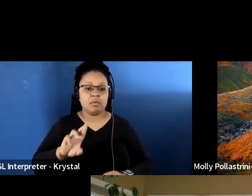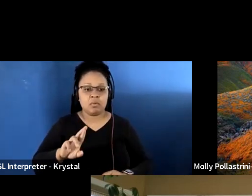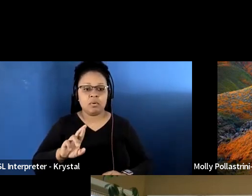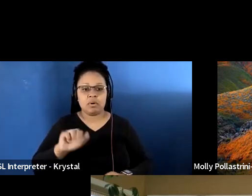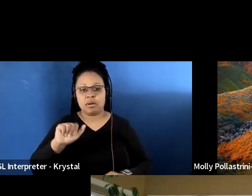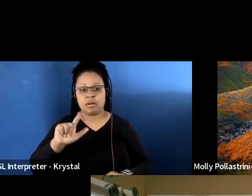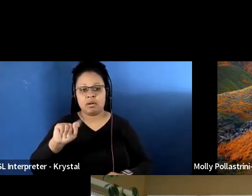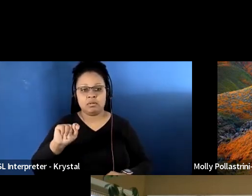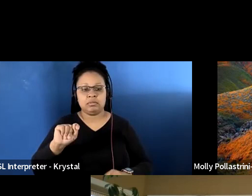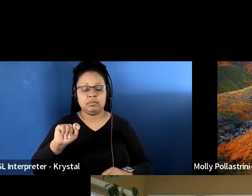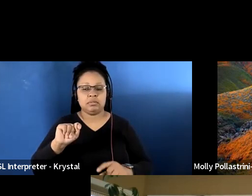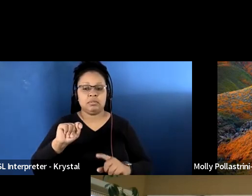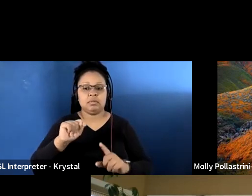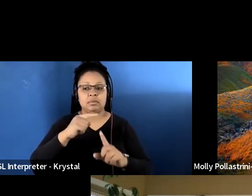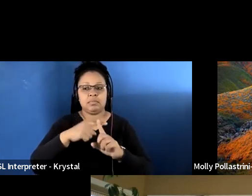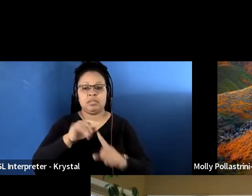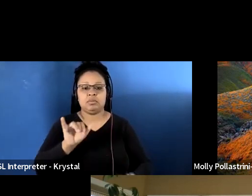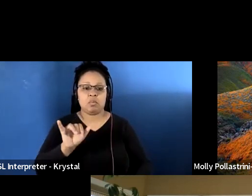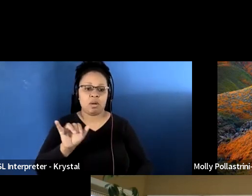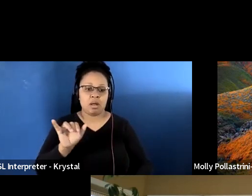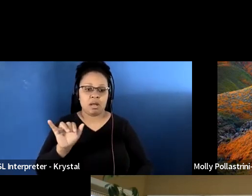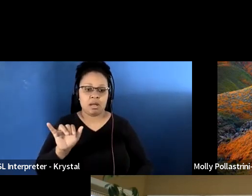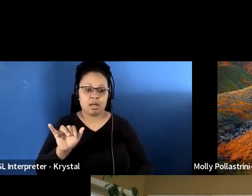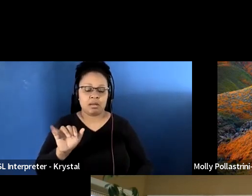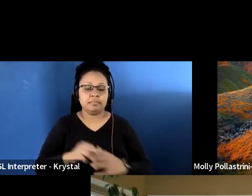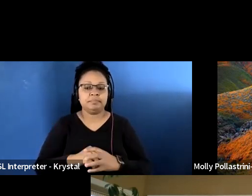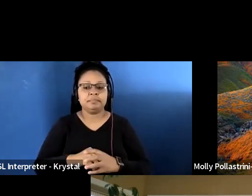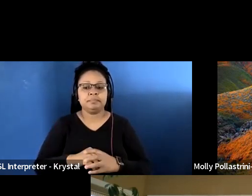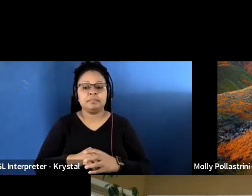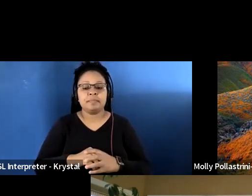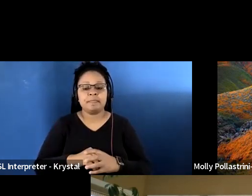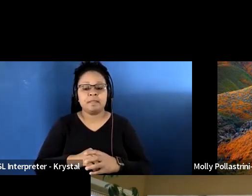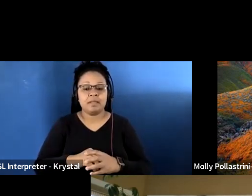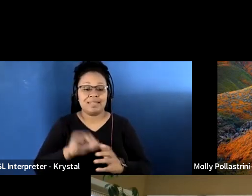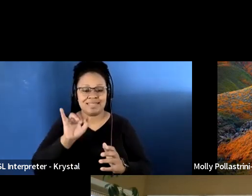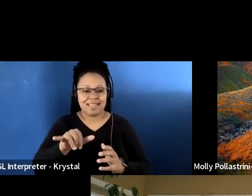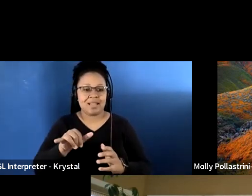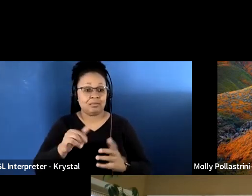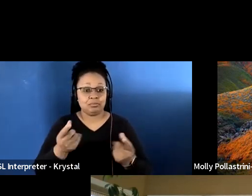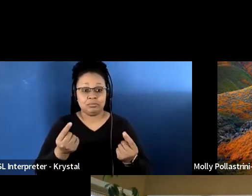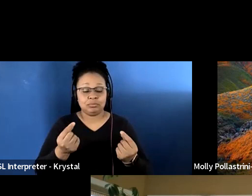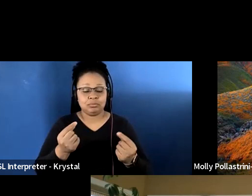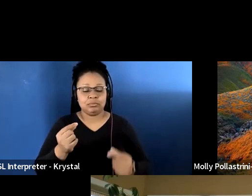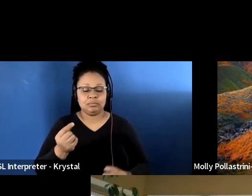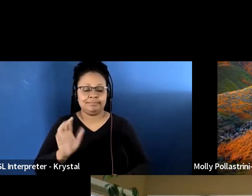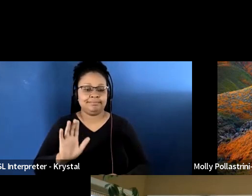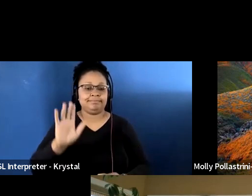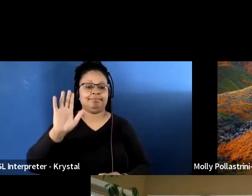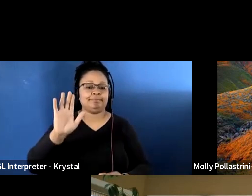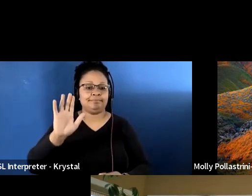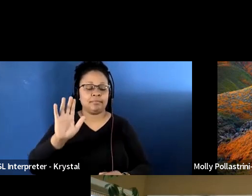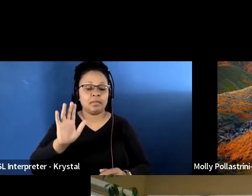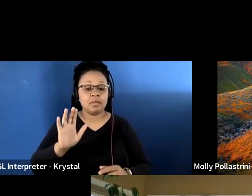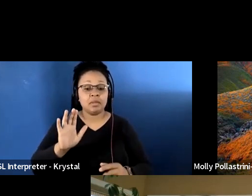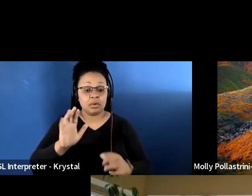plus Y, Y as in yellow, on your keypad to raise your hand. We will then let you know when